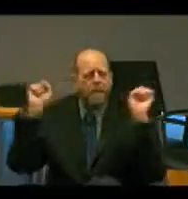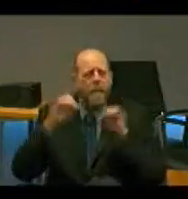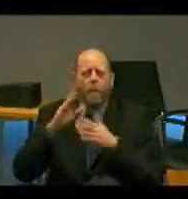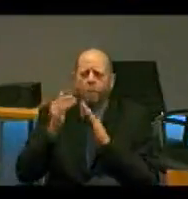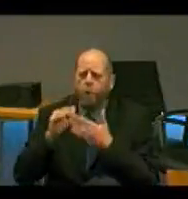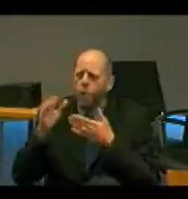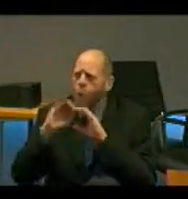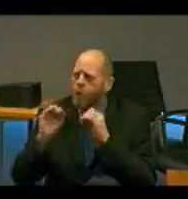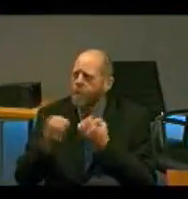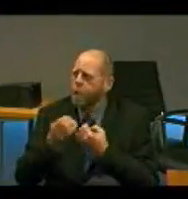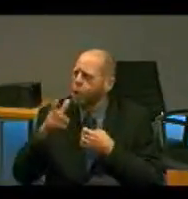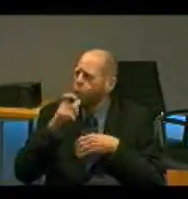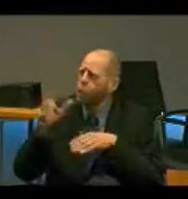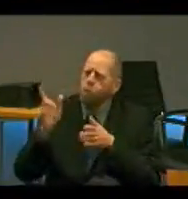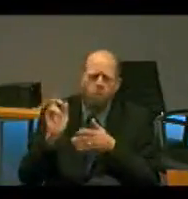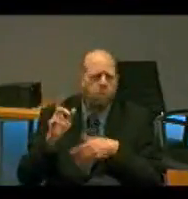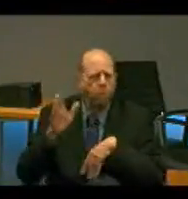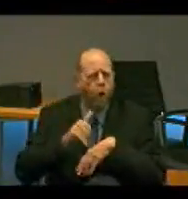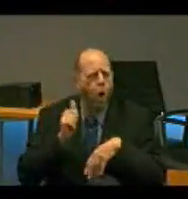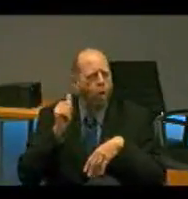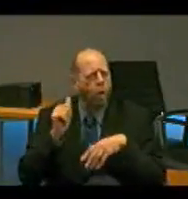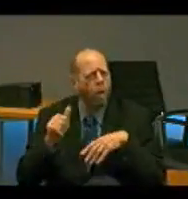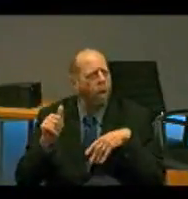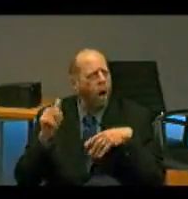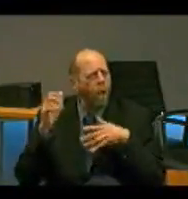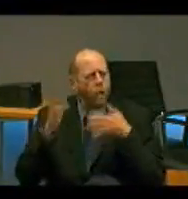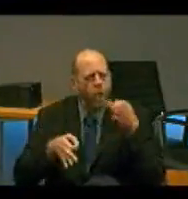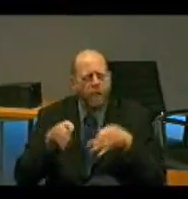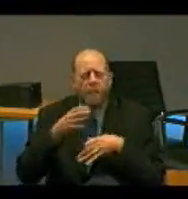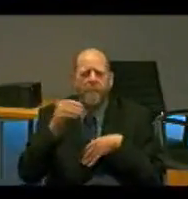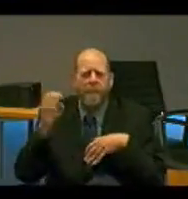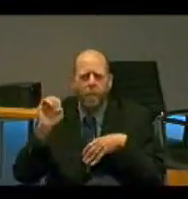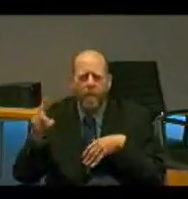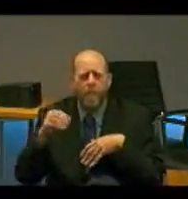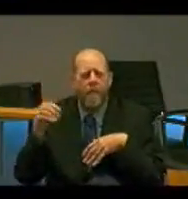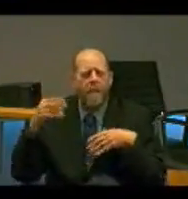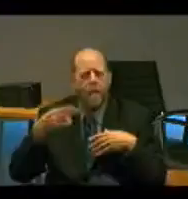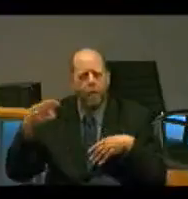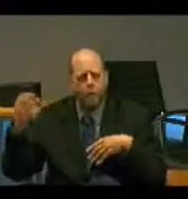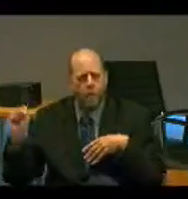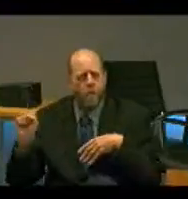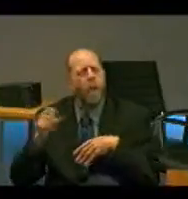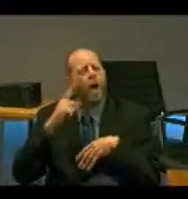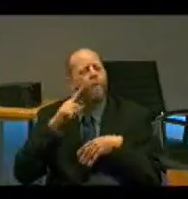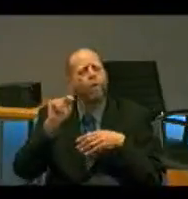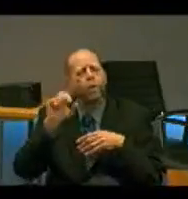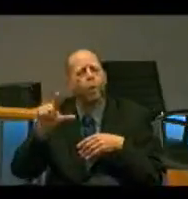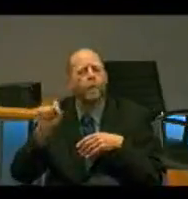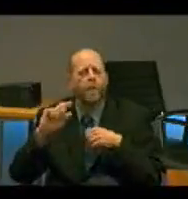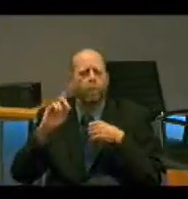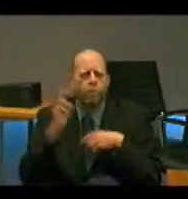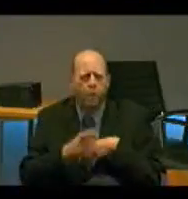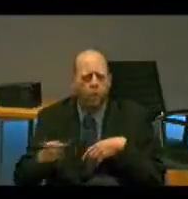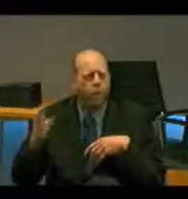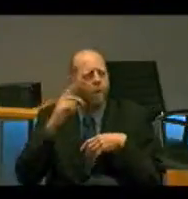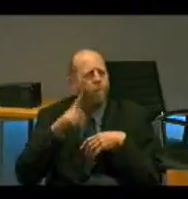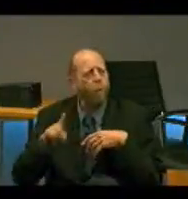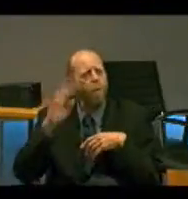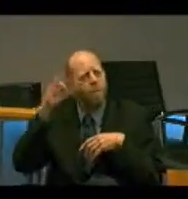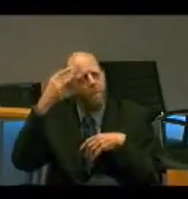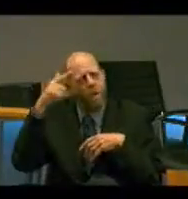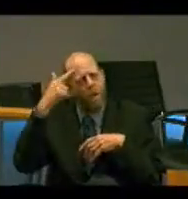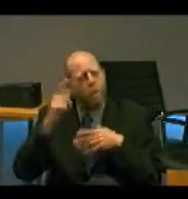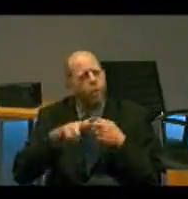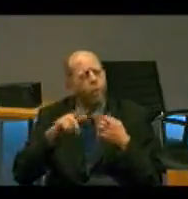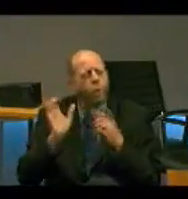community organizations who called upon the Departments of Justice, Education, and Health and Human Services for tools and resources, and for the federal government